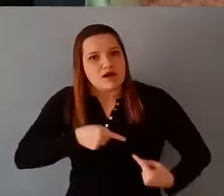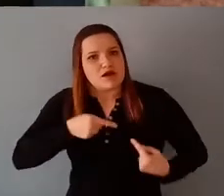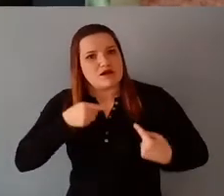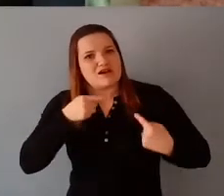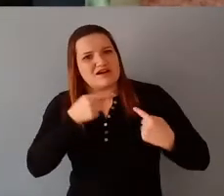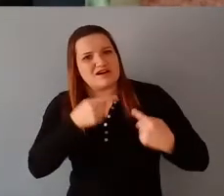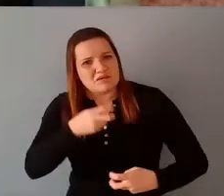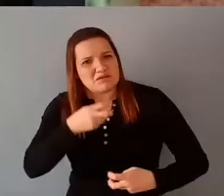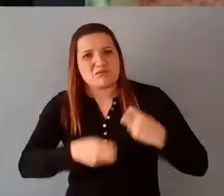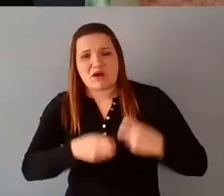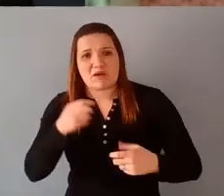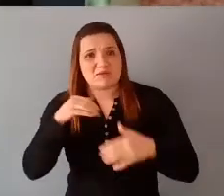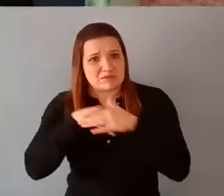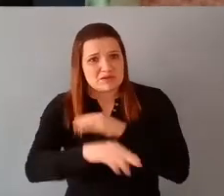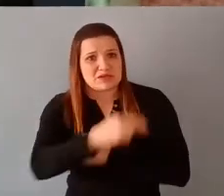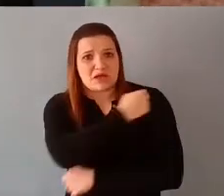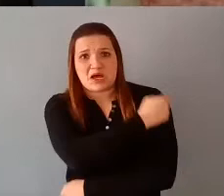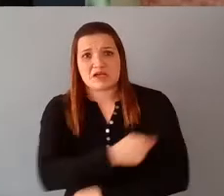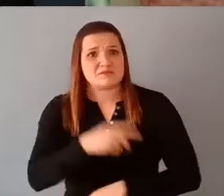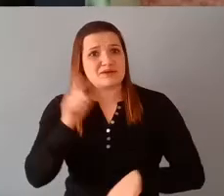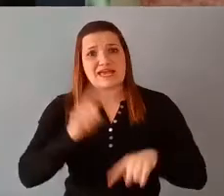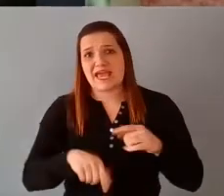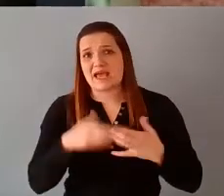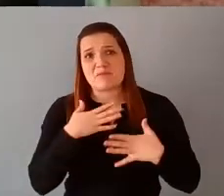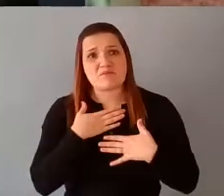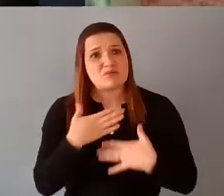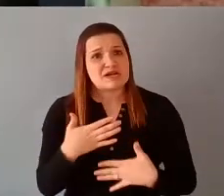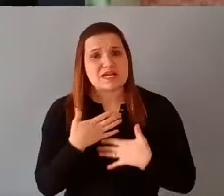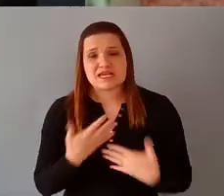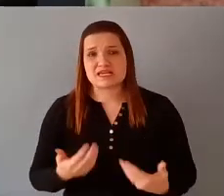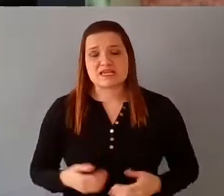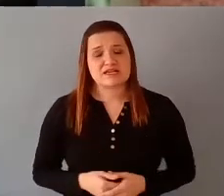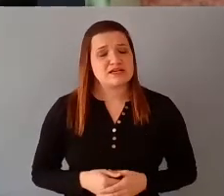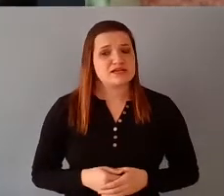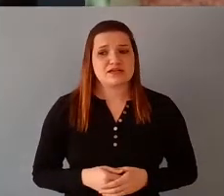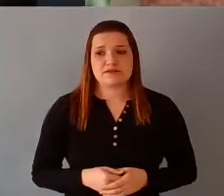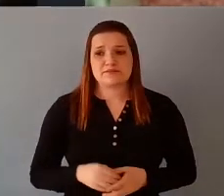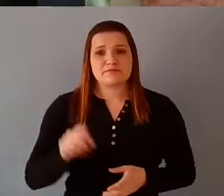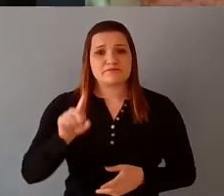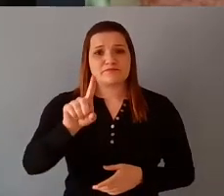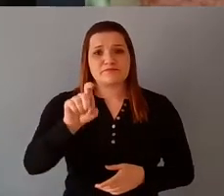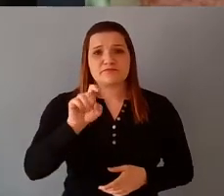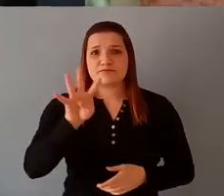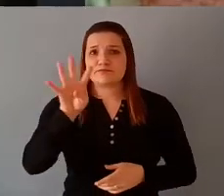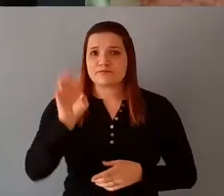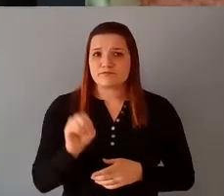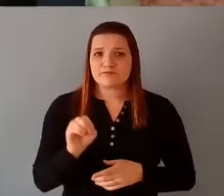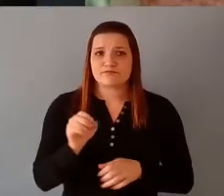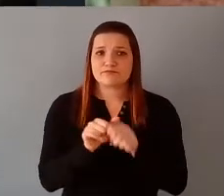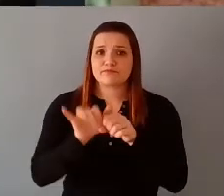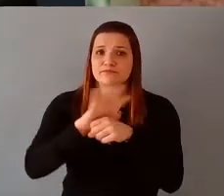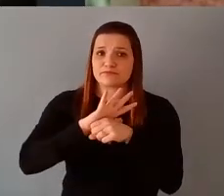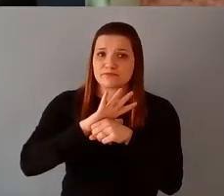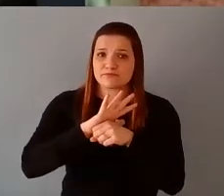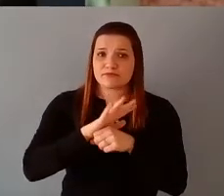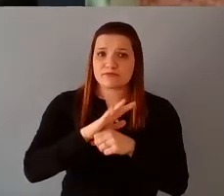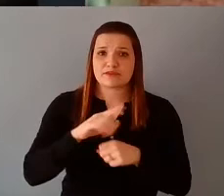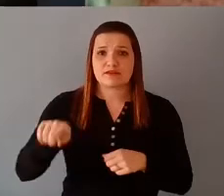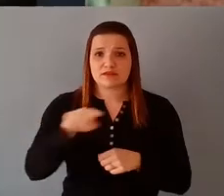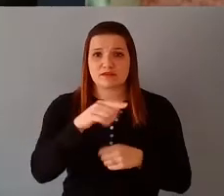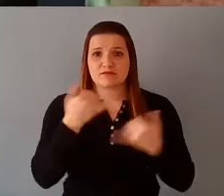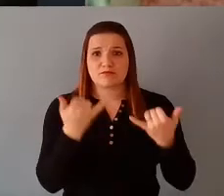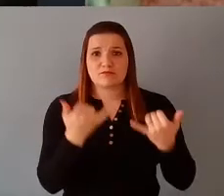breathe anymore. So of the 140 COVID positive patients in-house today,